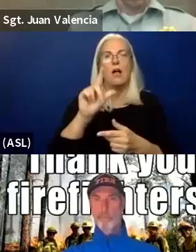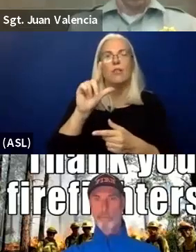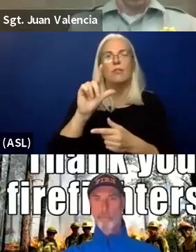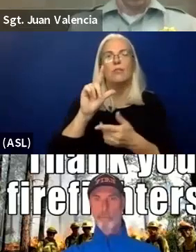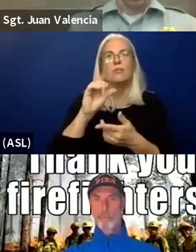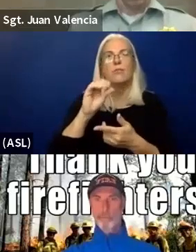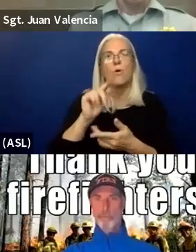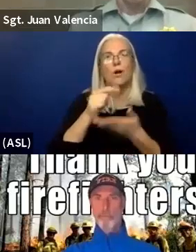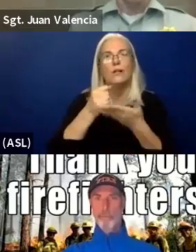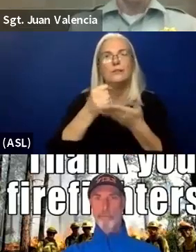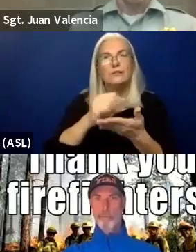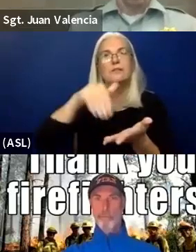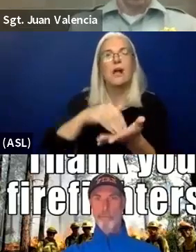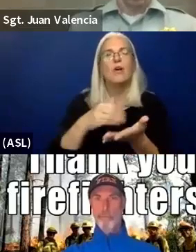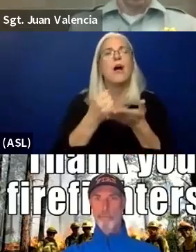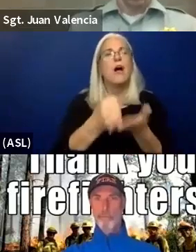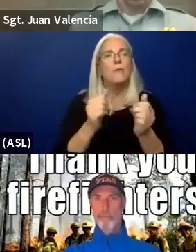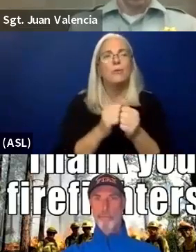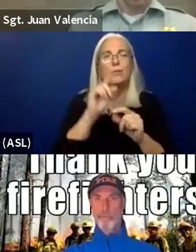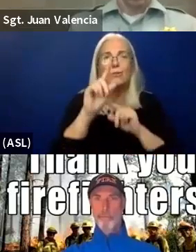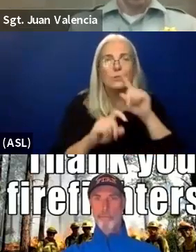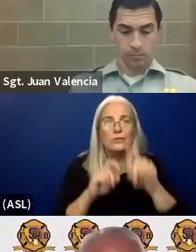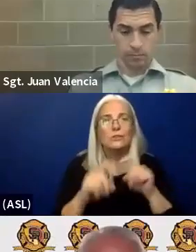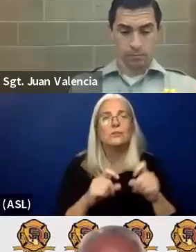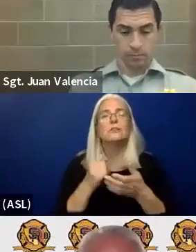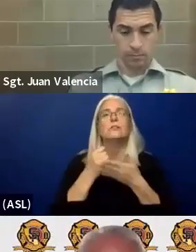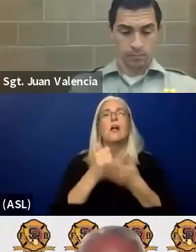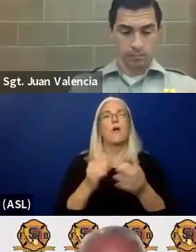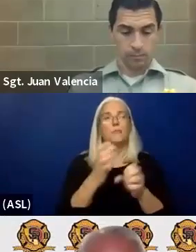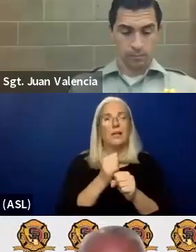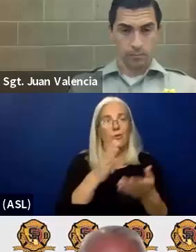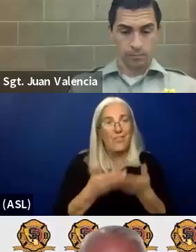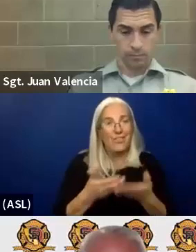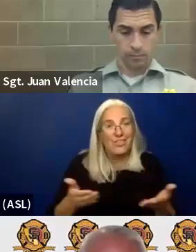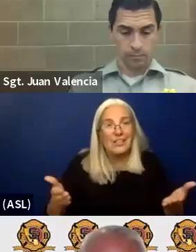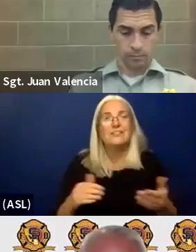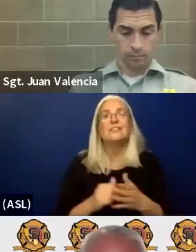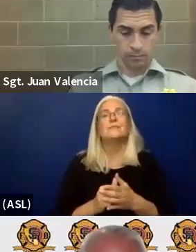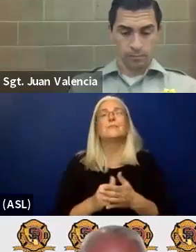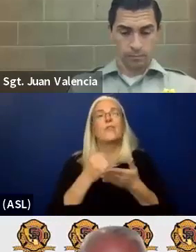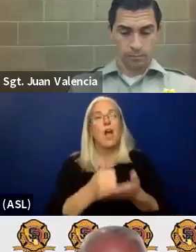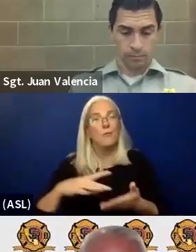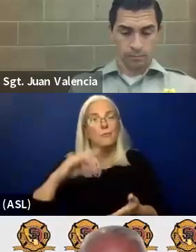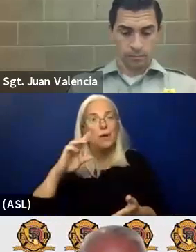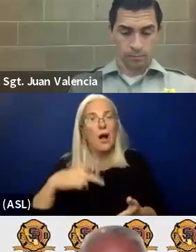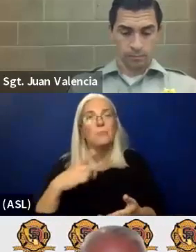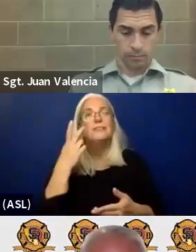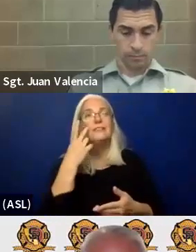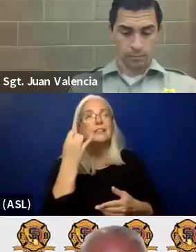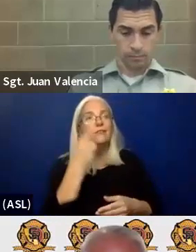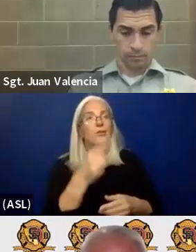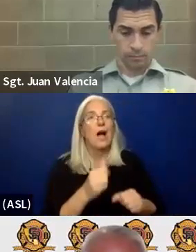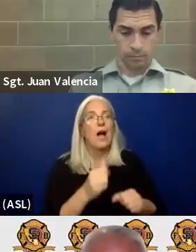recovery resources, and take applications to determine eligibility for programs and benefits. And I really need